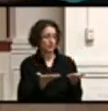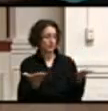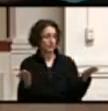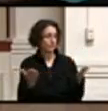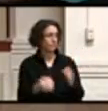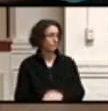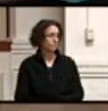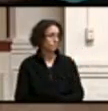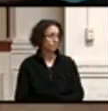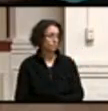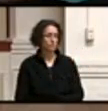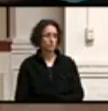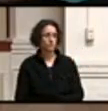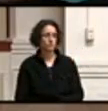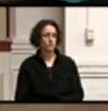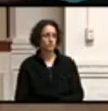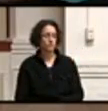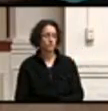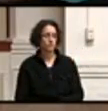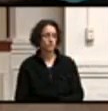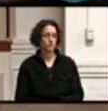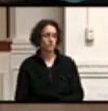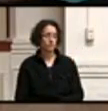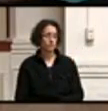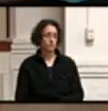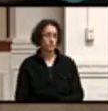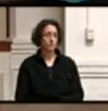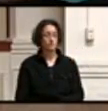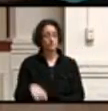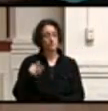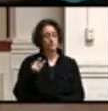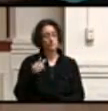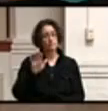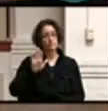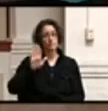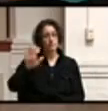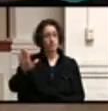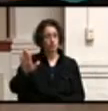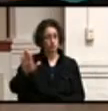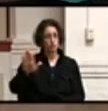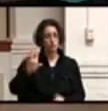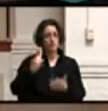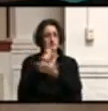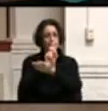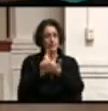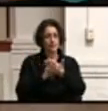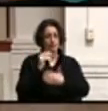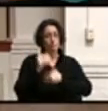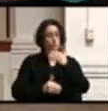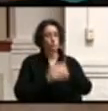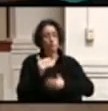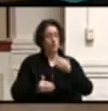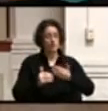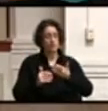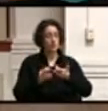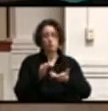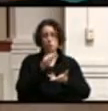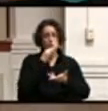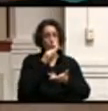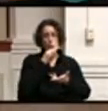team, given that we're getting close to the point where major changes